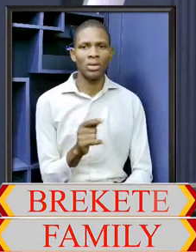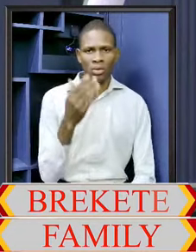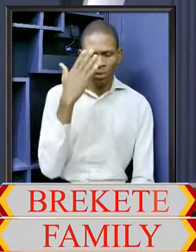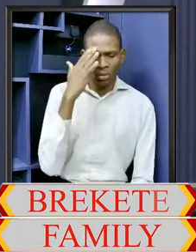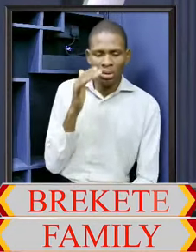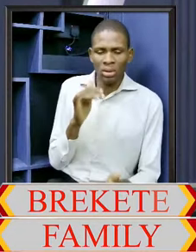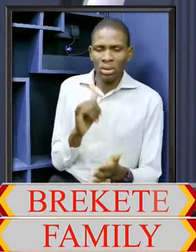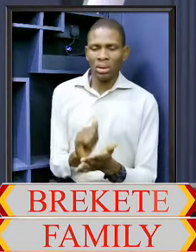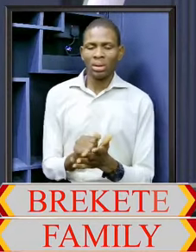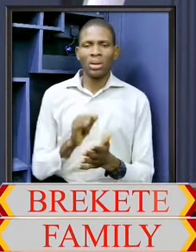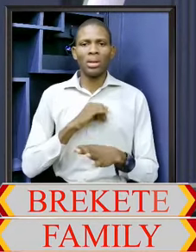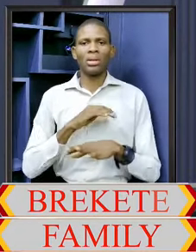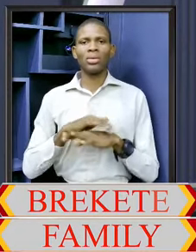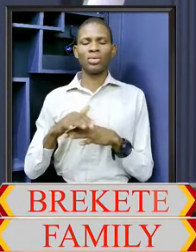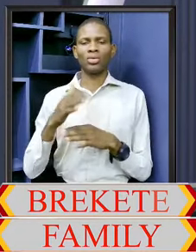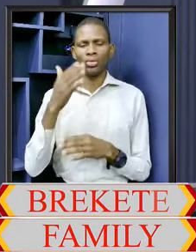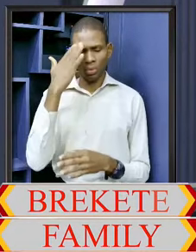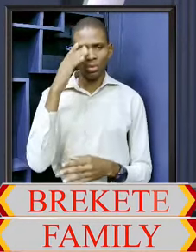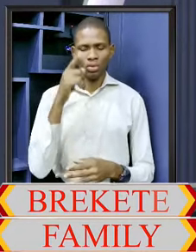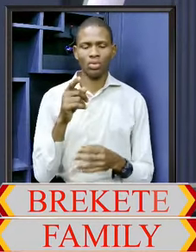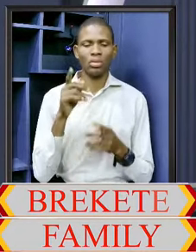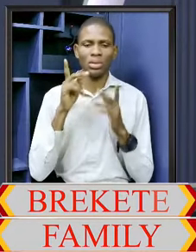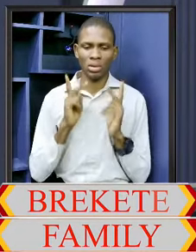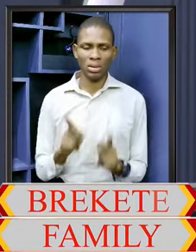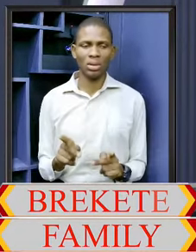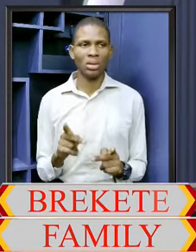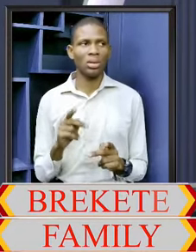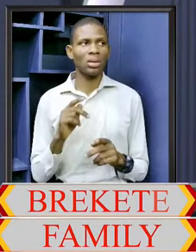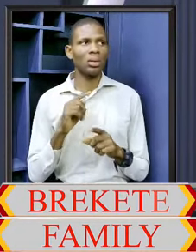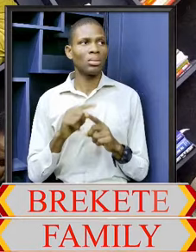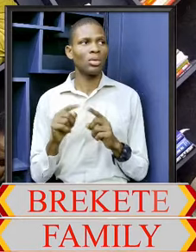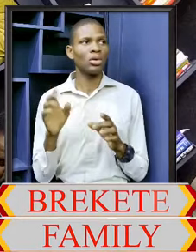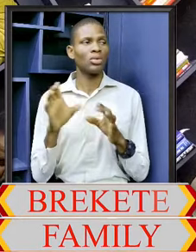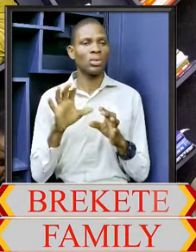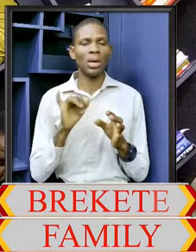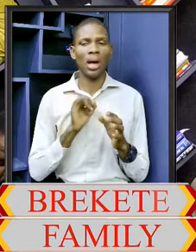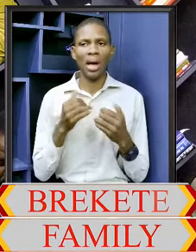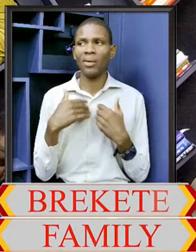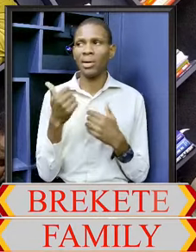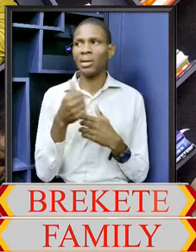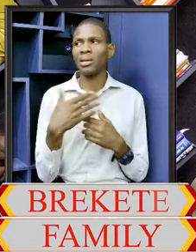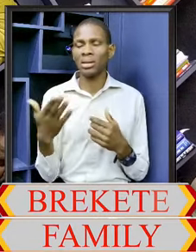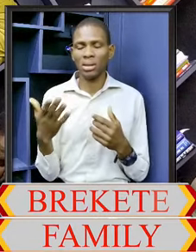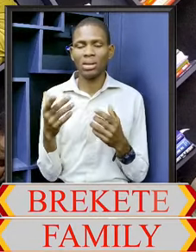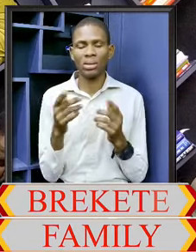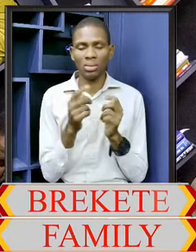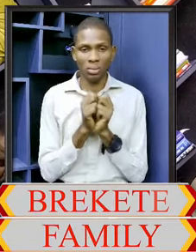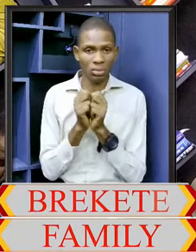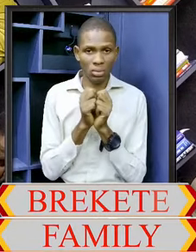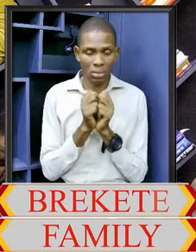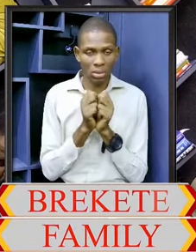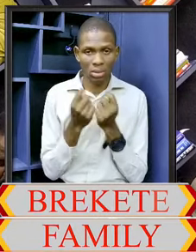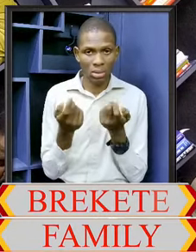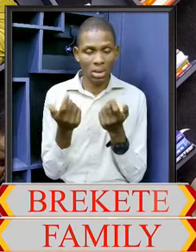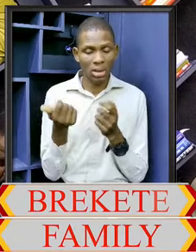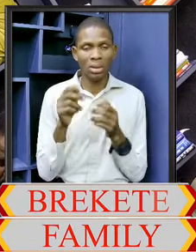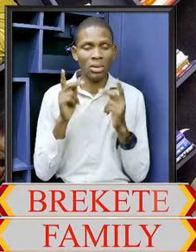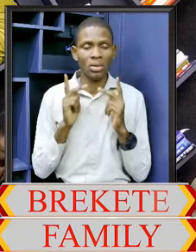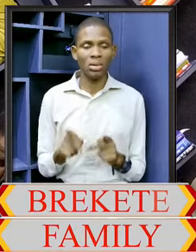you personally. If you see me, you know me. But I get anything with you, I know you. We get any personal...